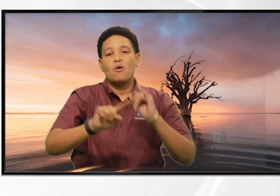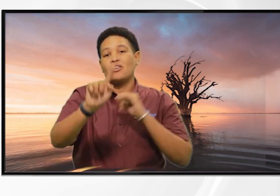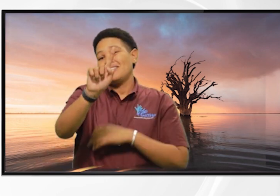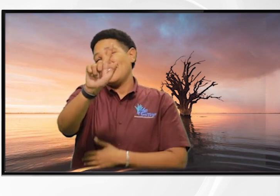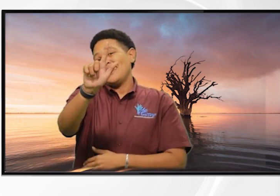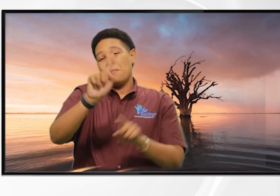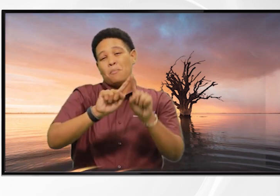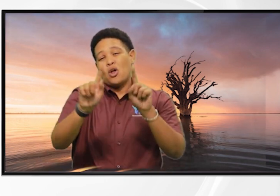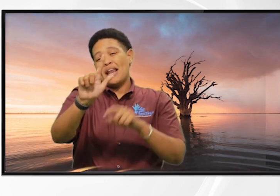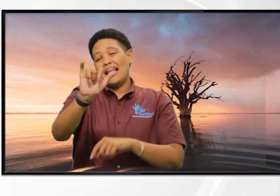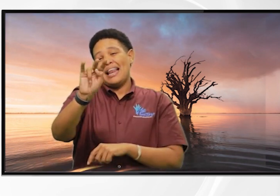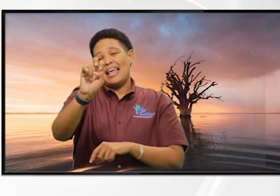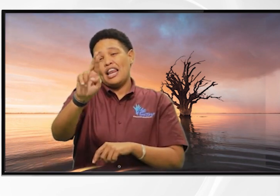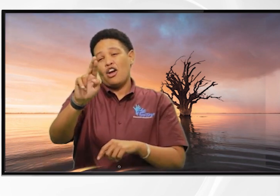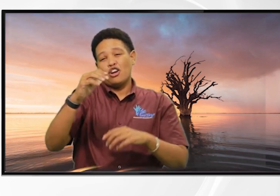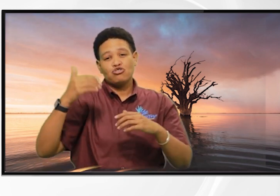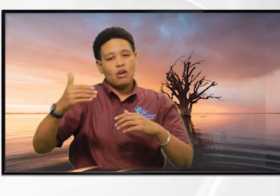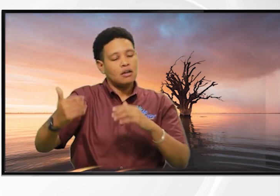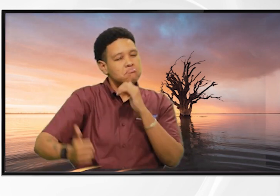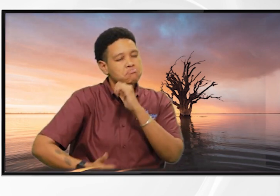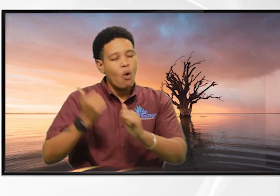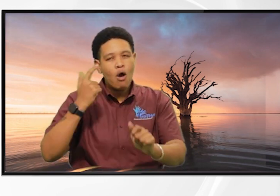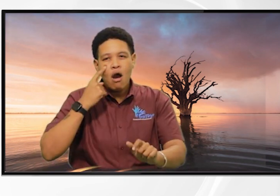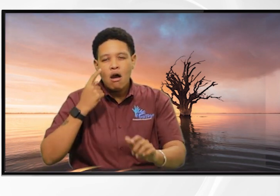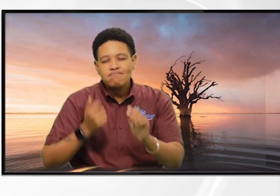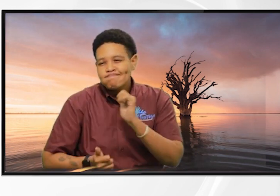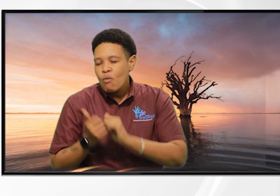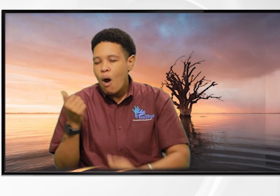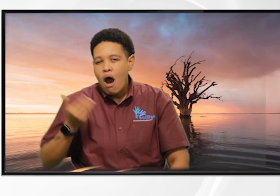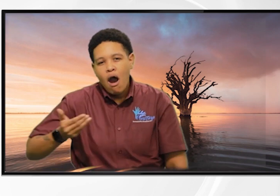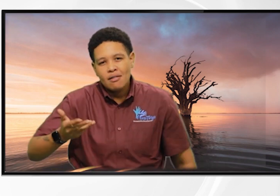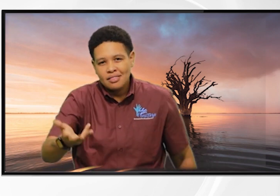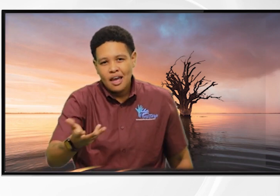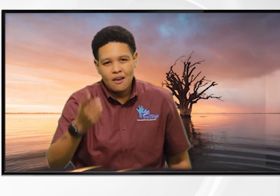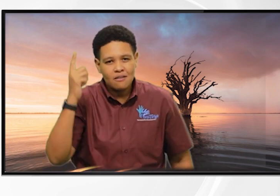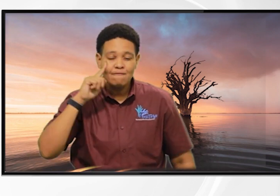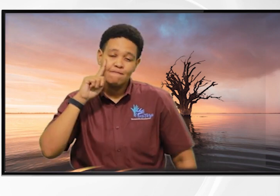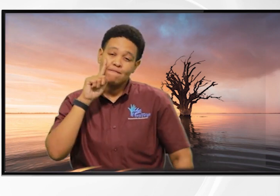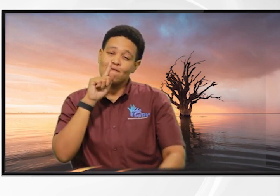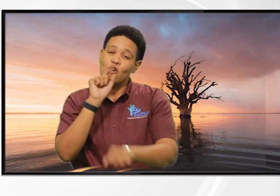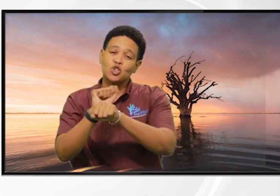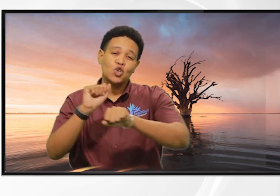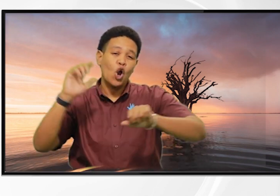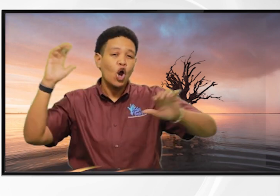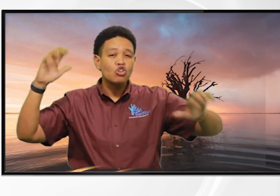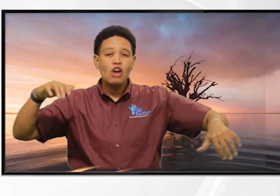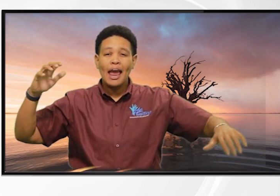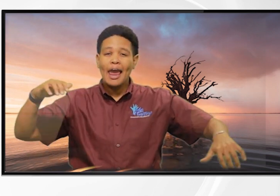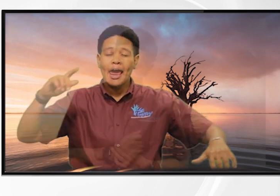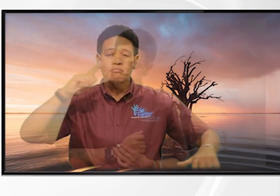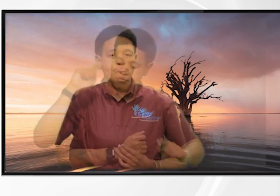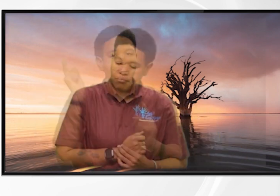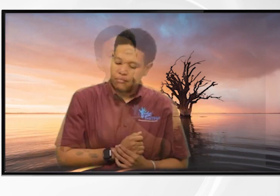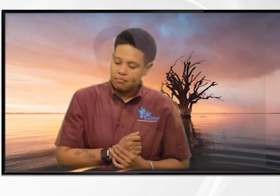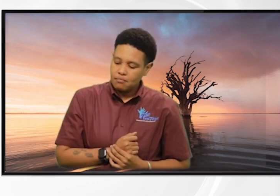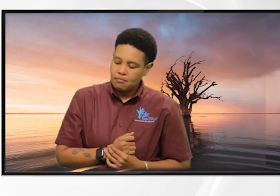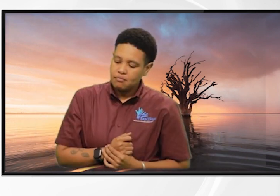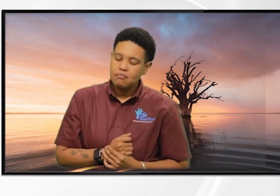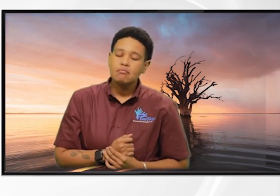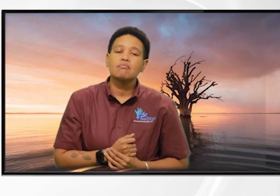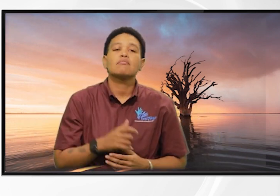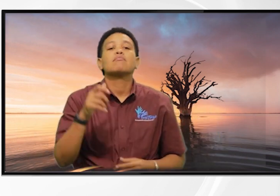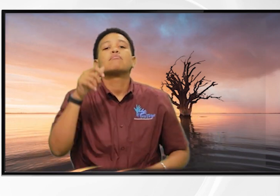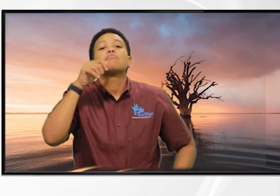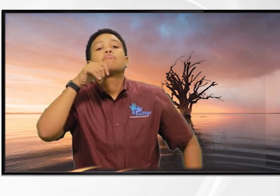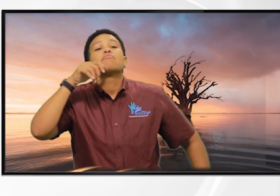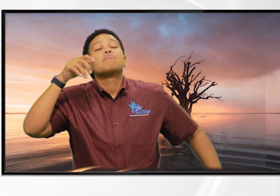prominent trend. For sure, the rainfall pattern is changing.